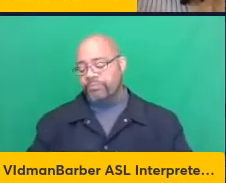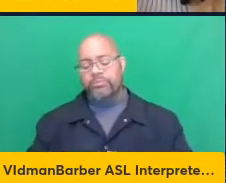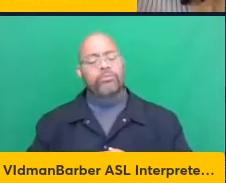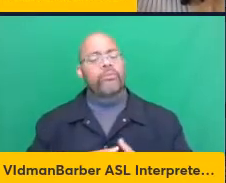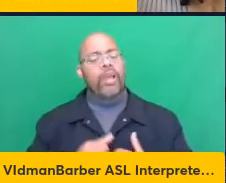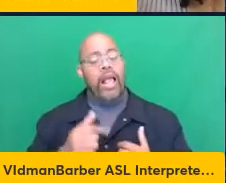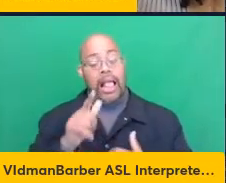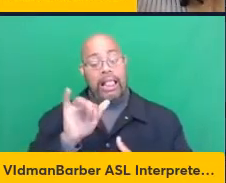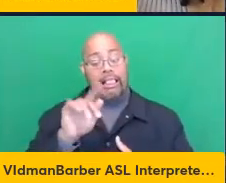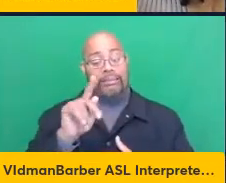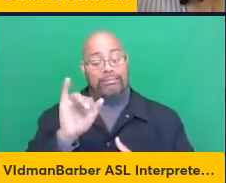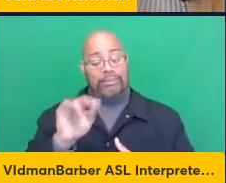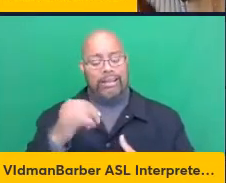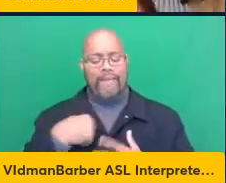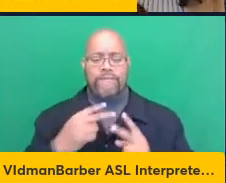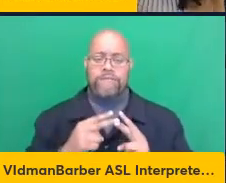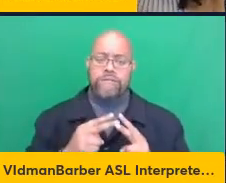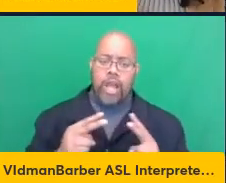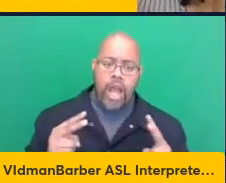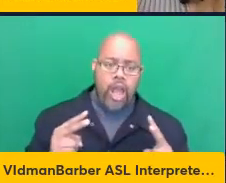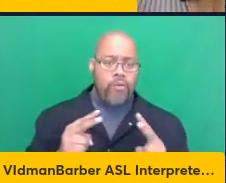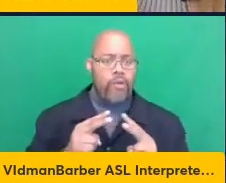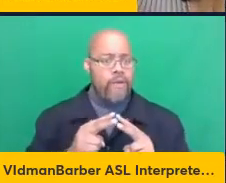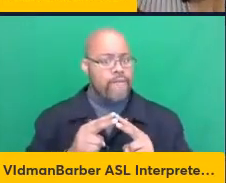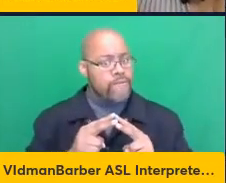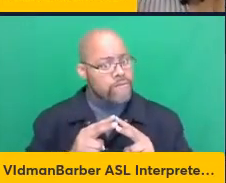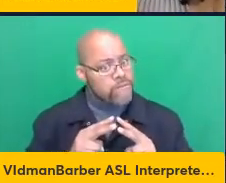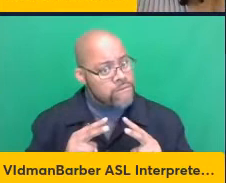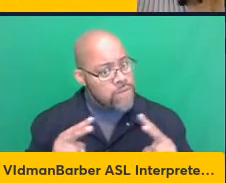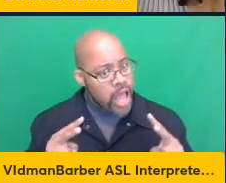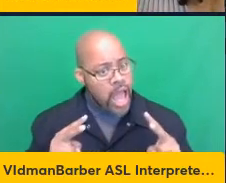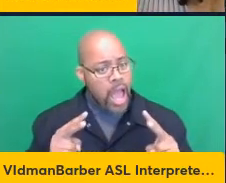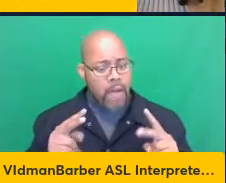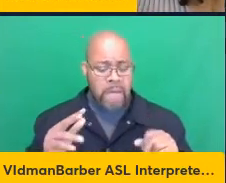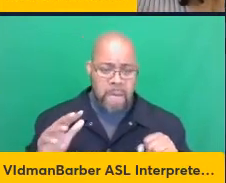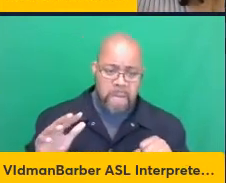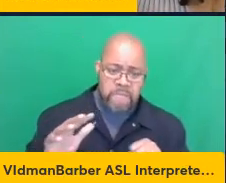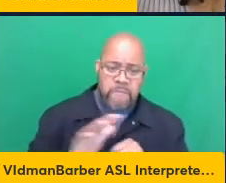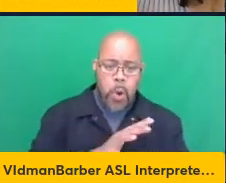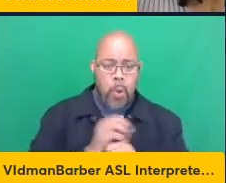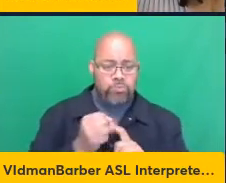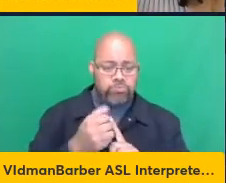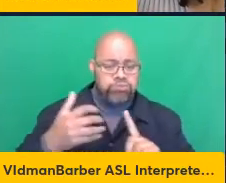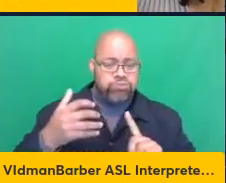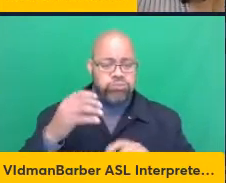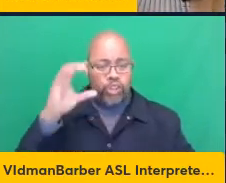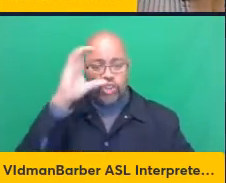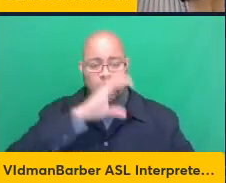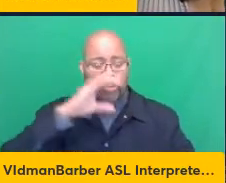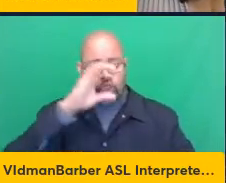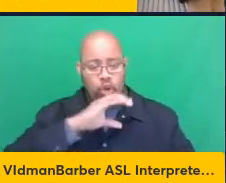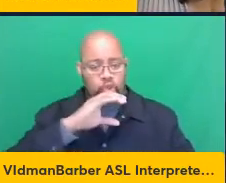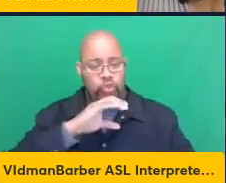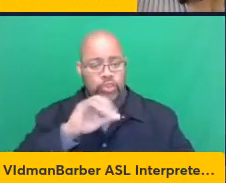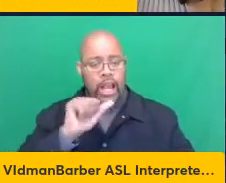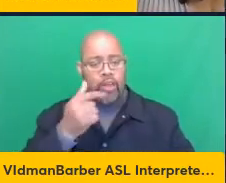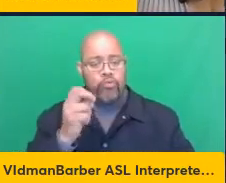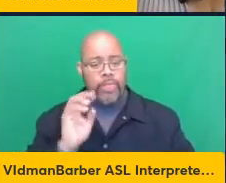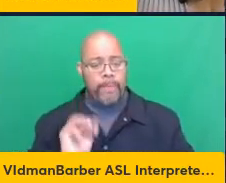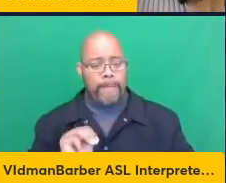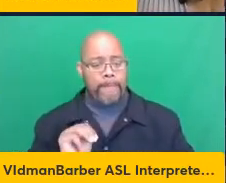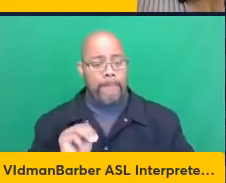LinkedIn has a very, very robust search algorithm. And so